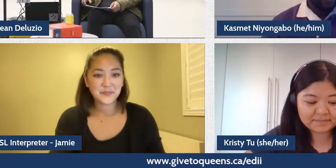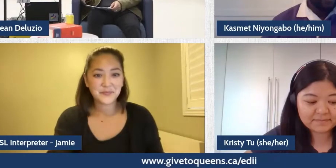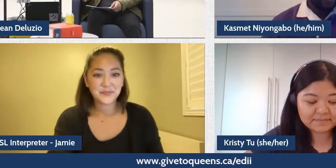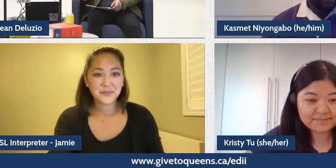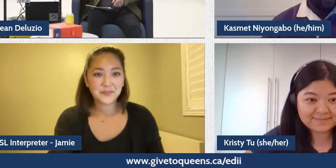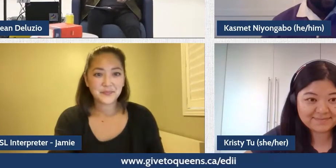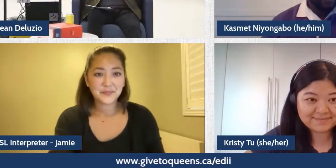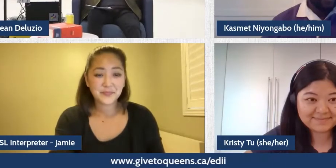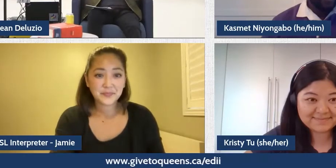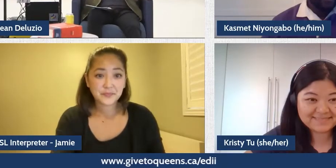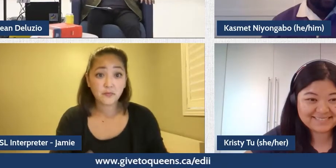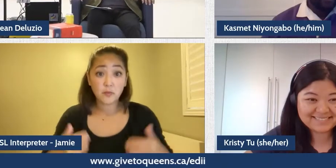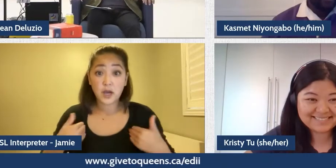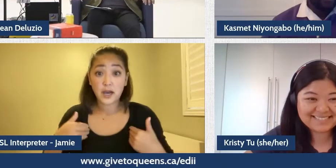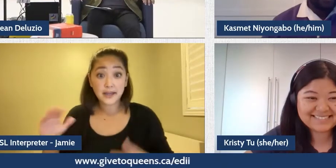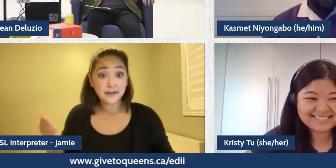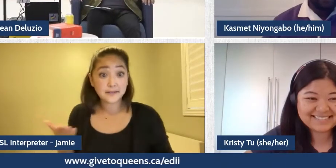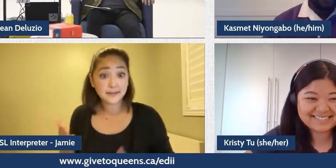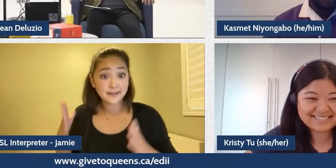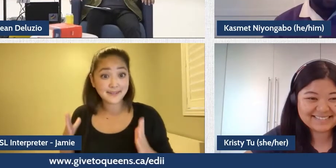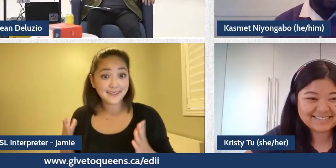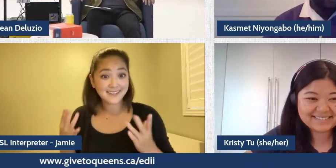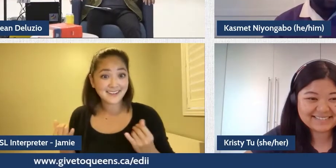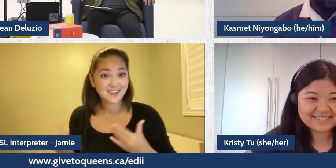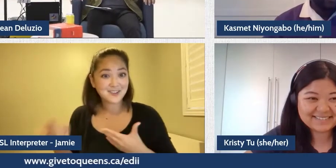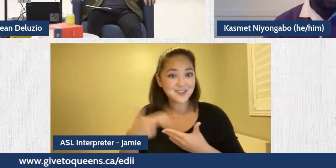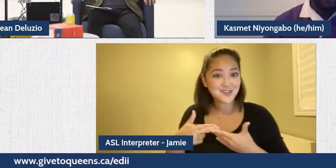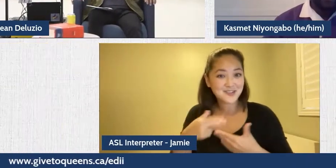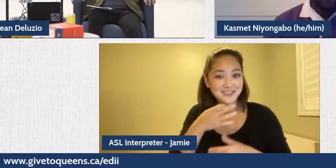Okay. Oh, I have guests now with me.